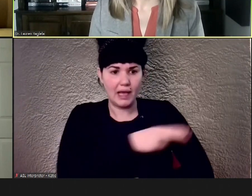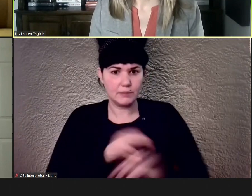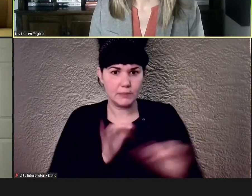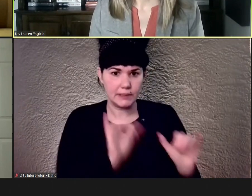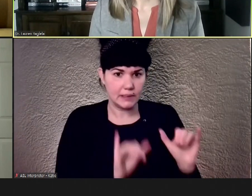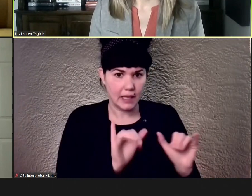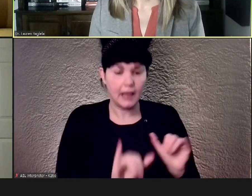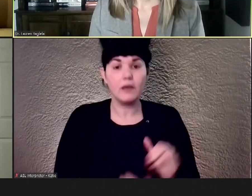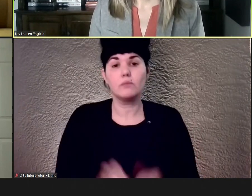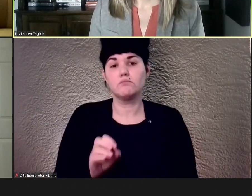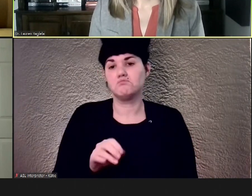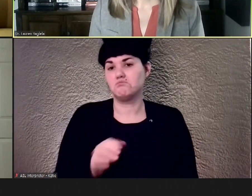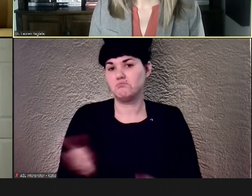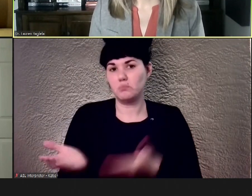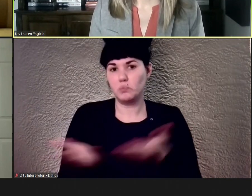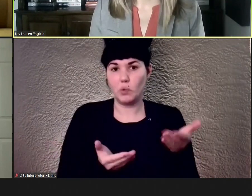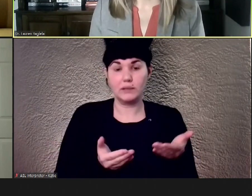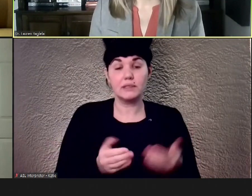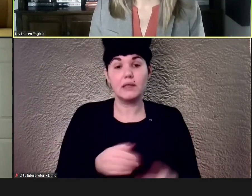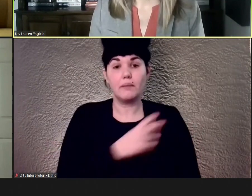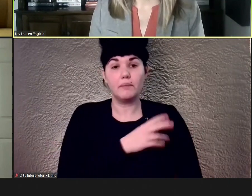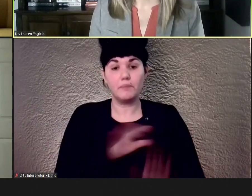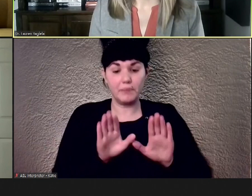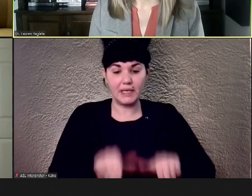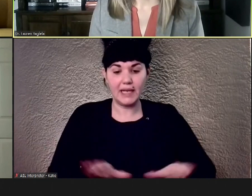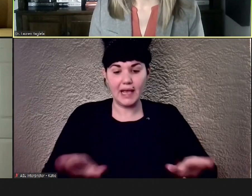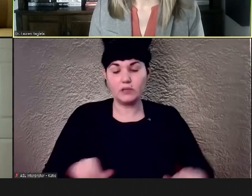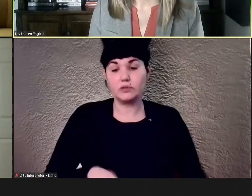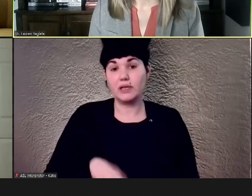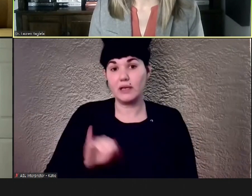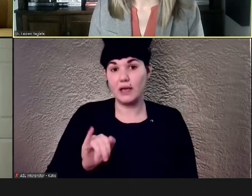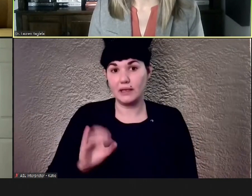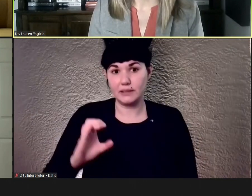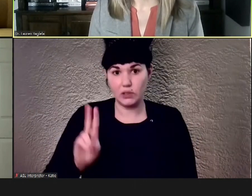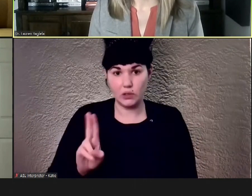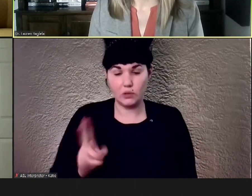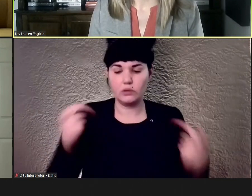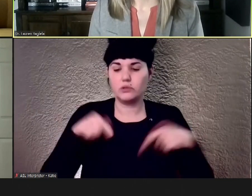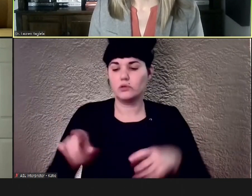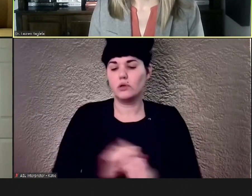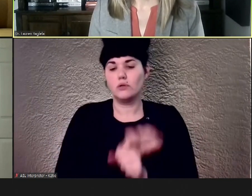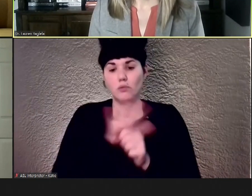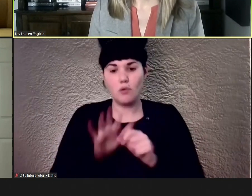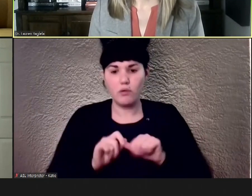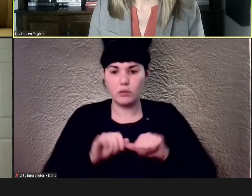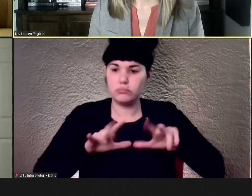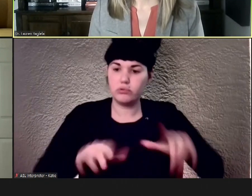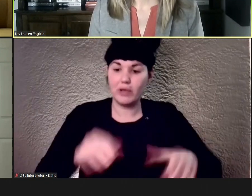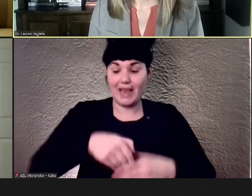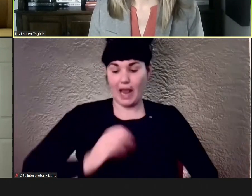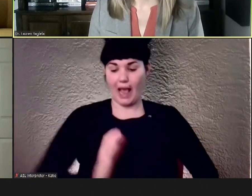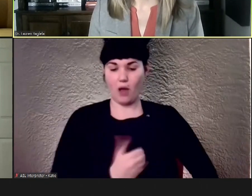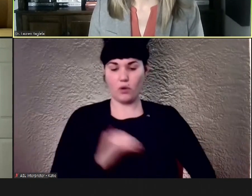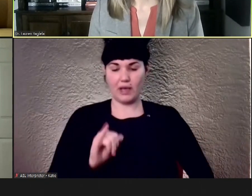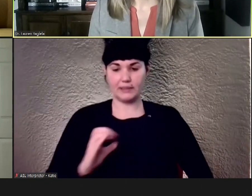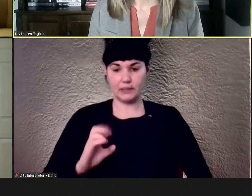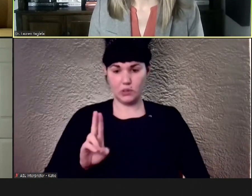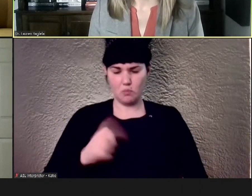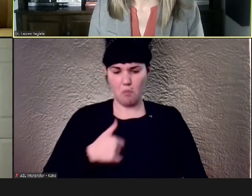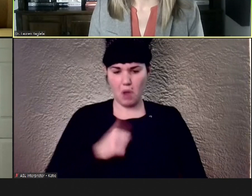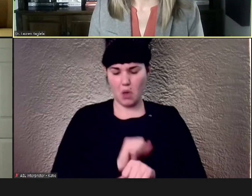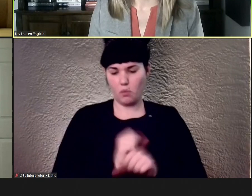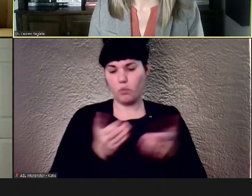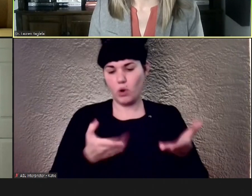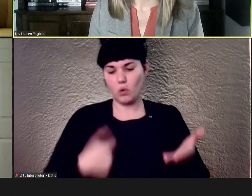ICU. Consistently throughout the pandemic in the pediatric ICU where I work, we have had children admitted with serious